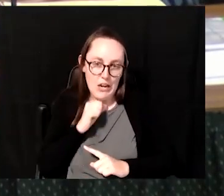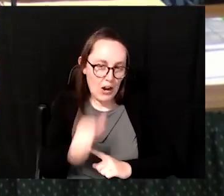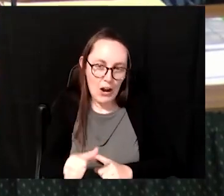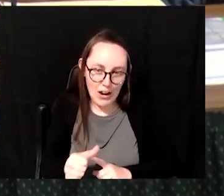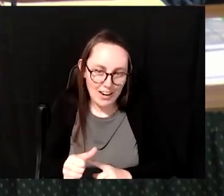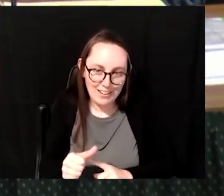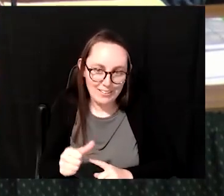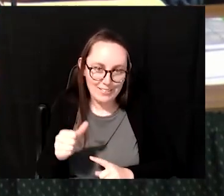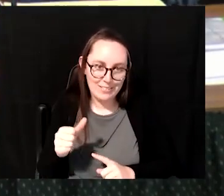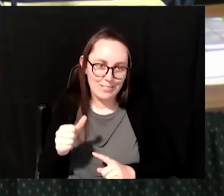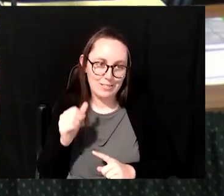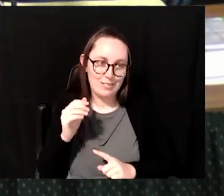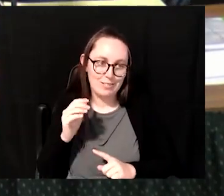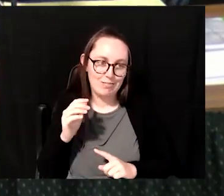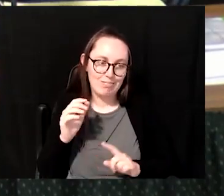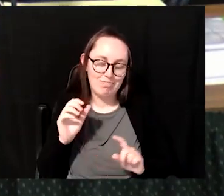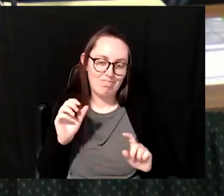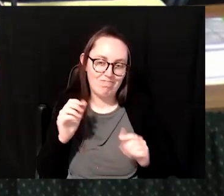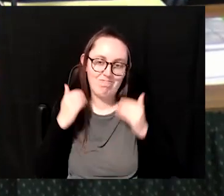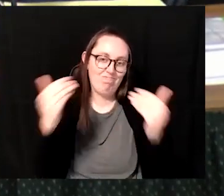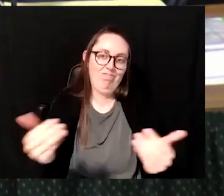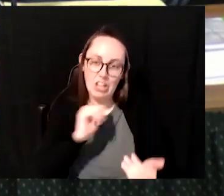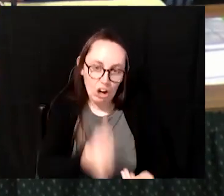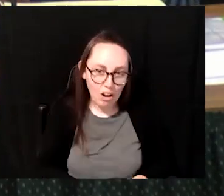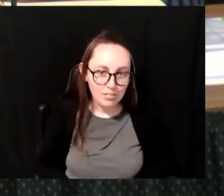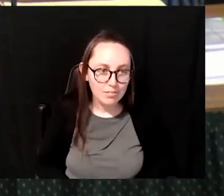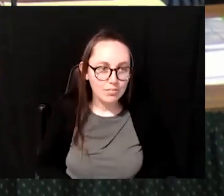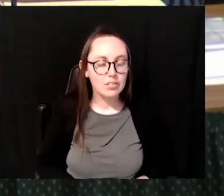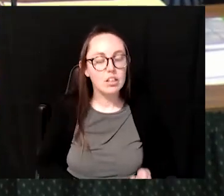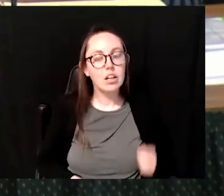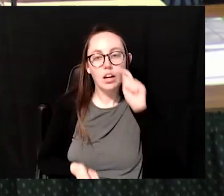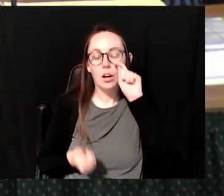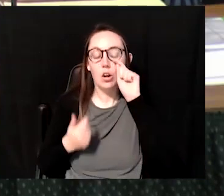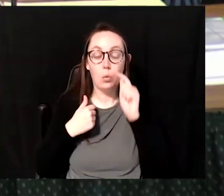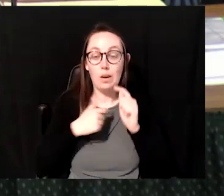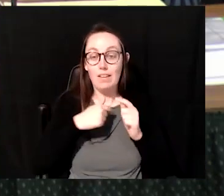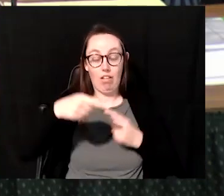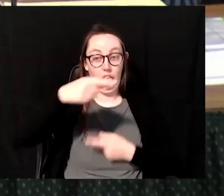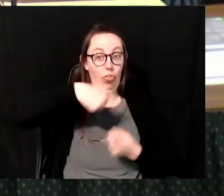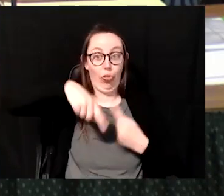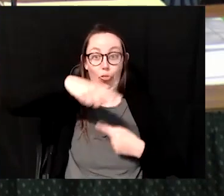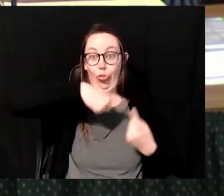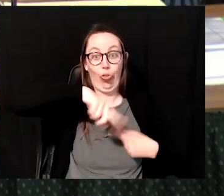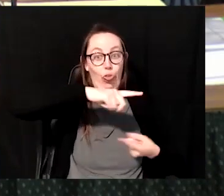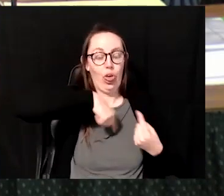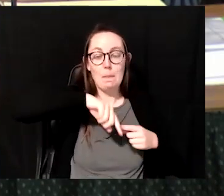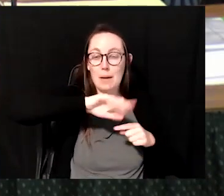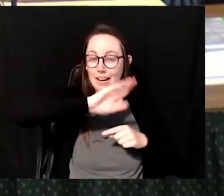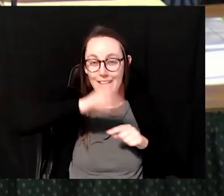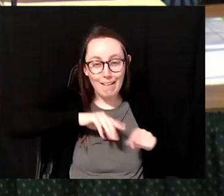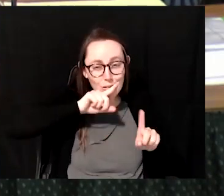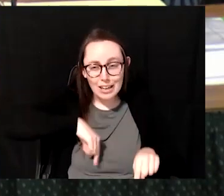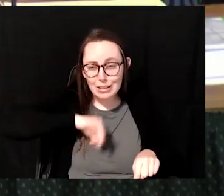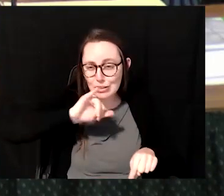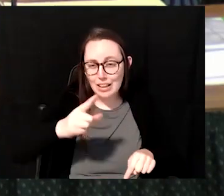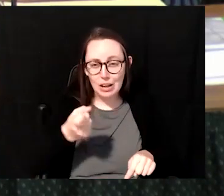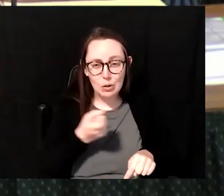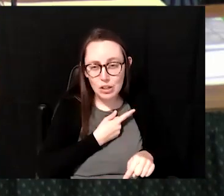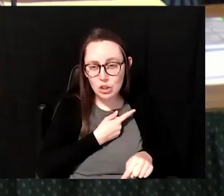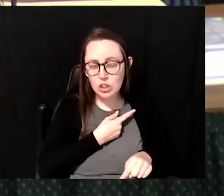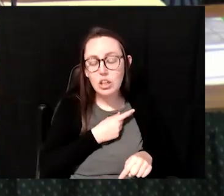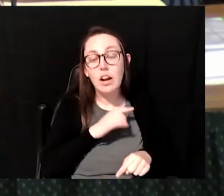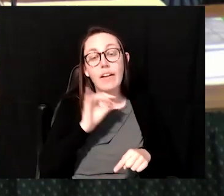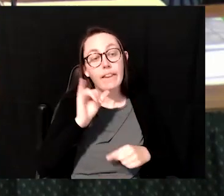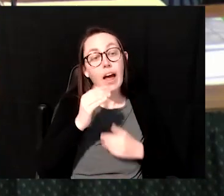um but it was a flawed process in my opinion it did a lot of good work the committee did a lot of good